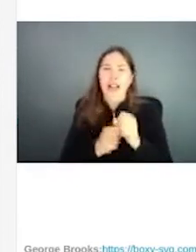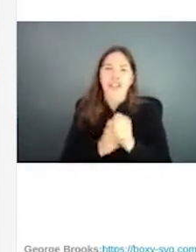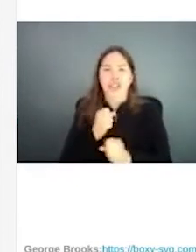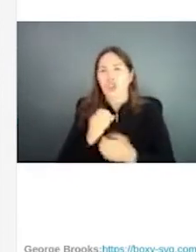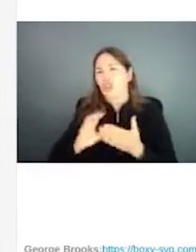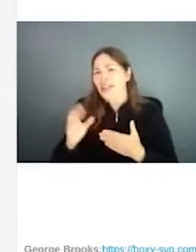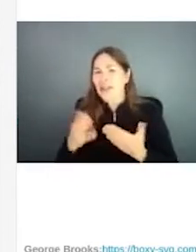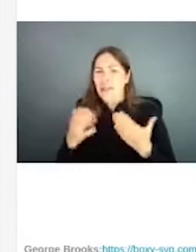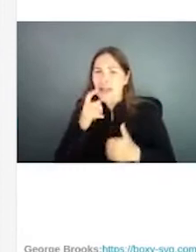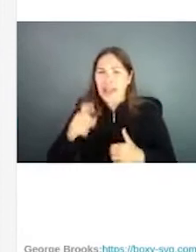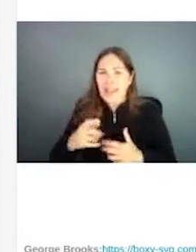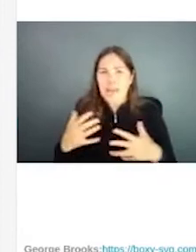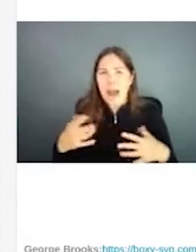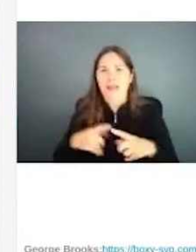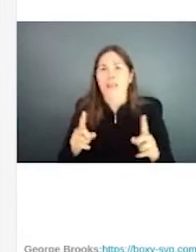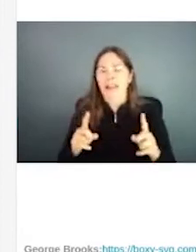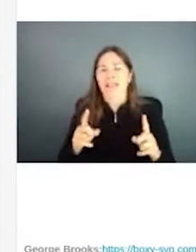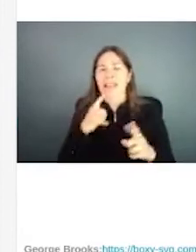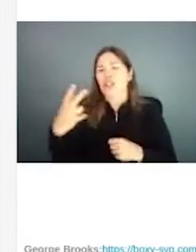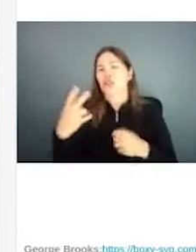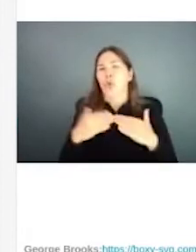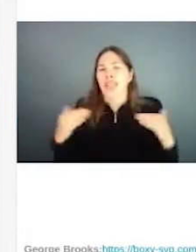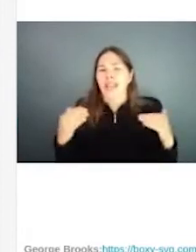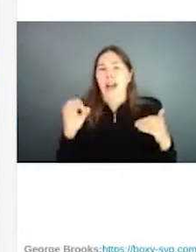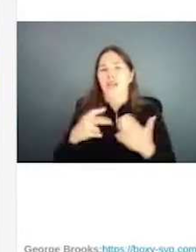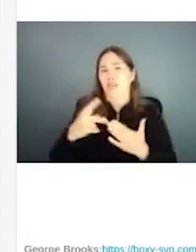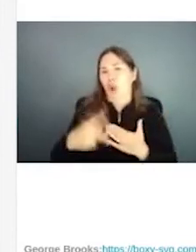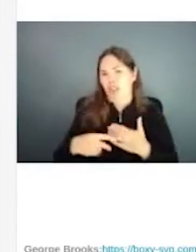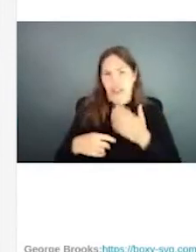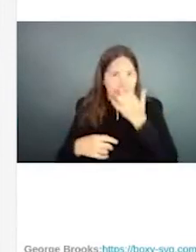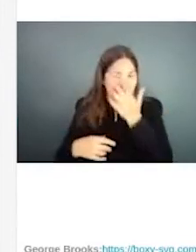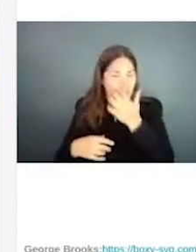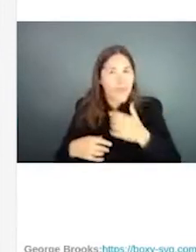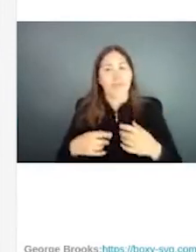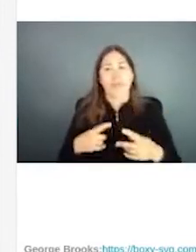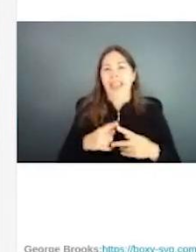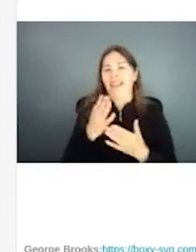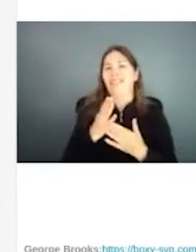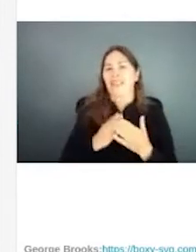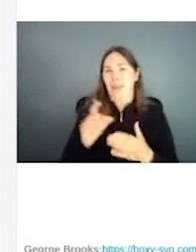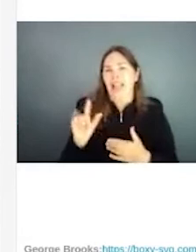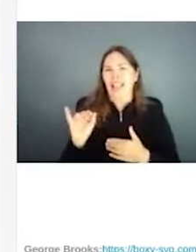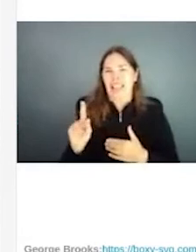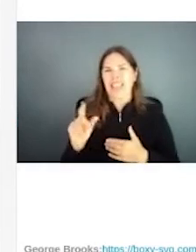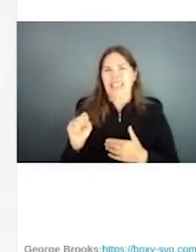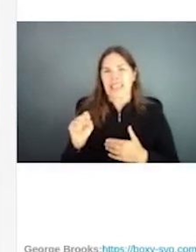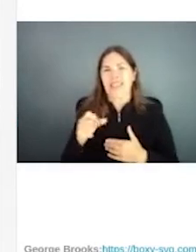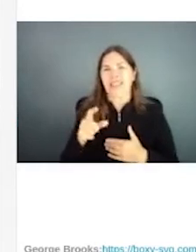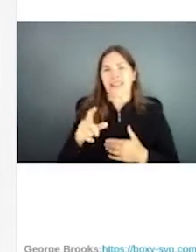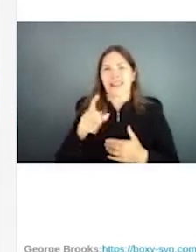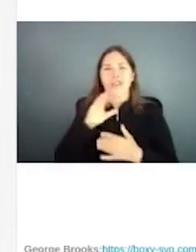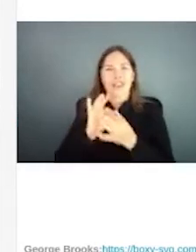as much, but there's basically 2 levels of projects that I work with, right? And there are links out to the